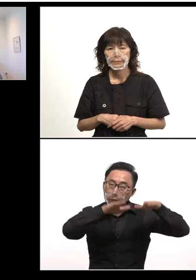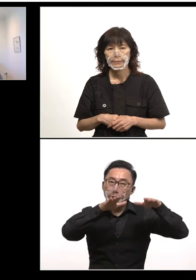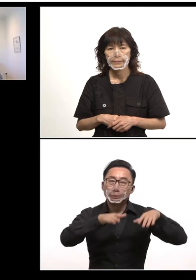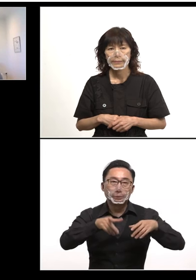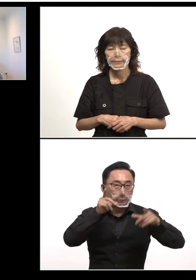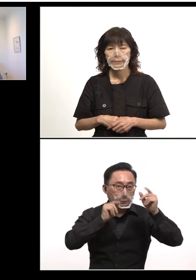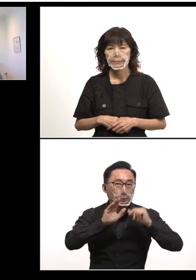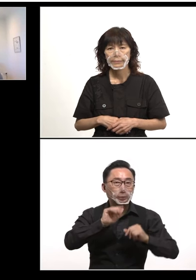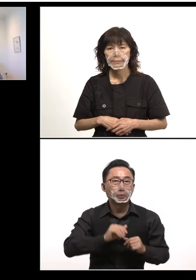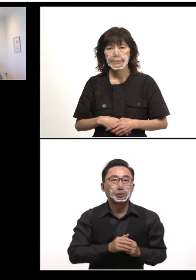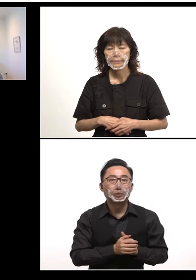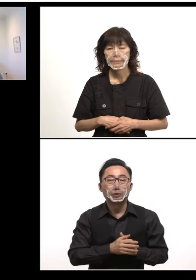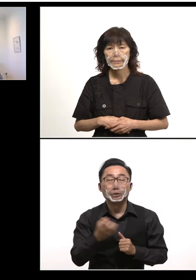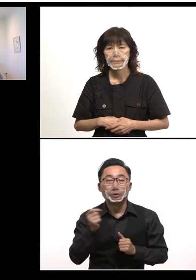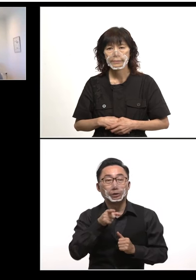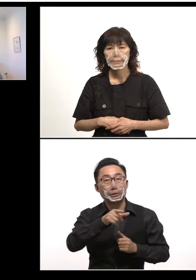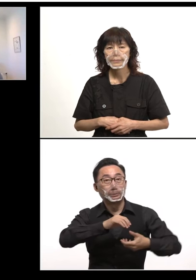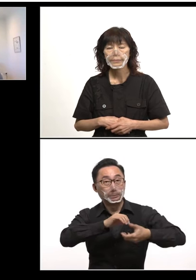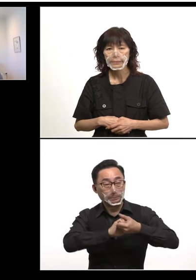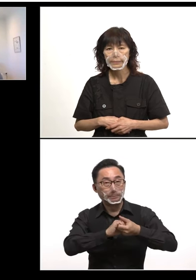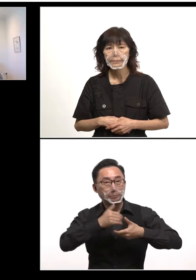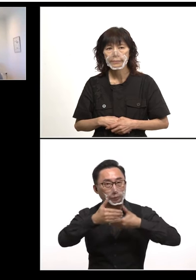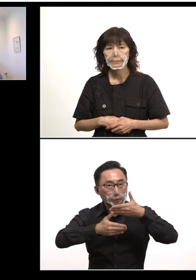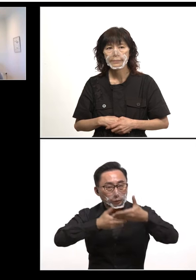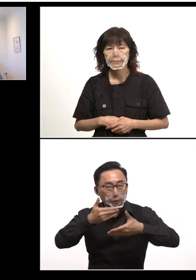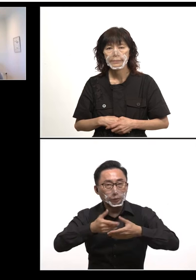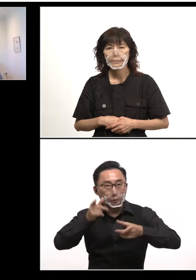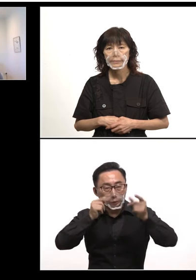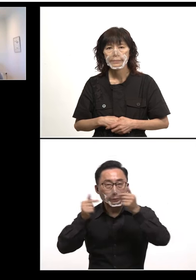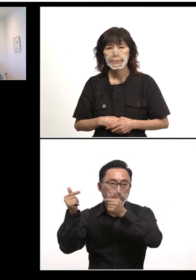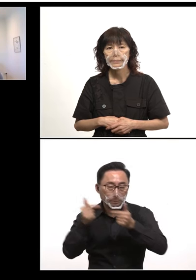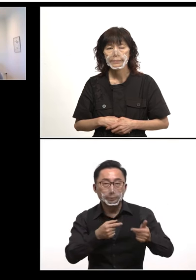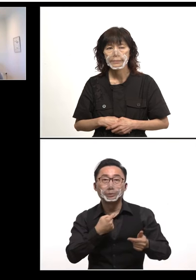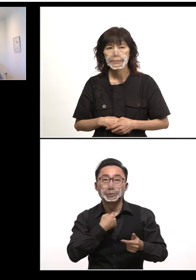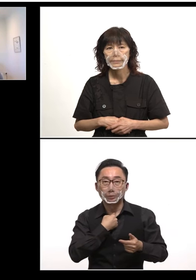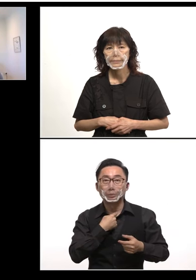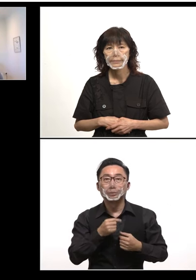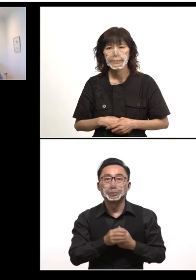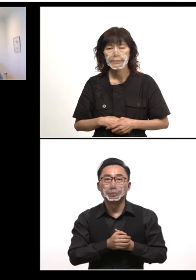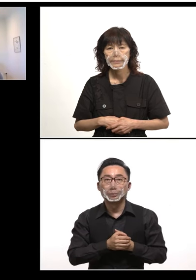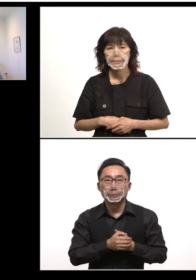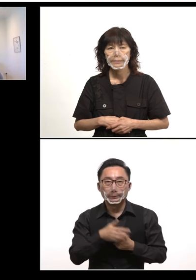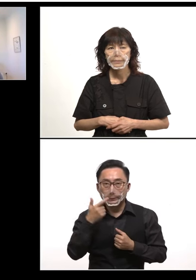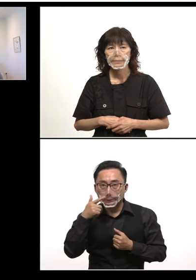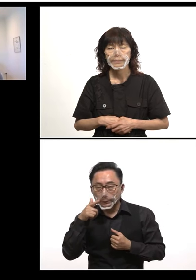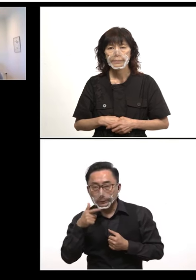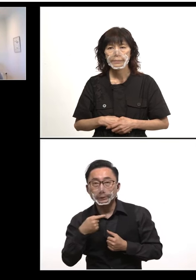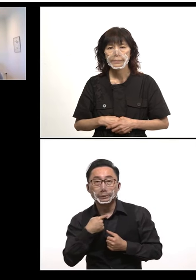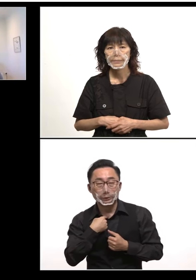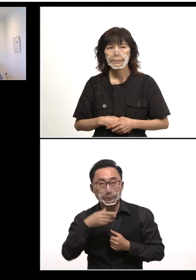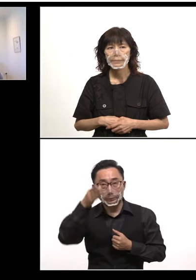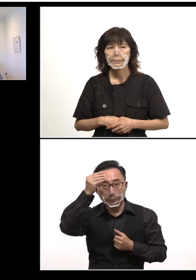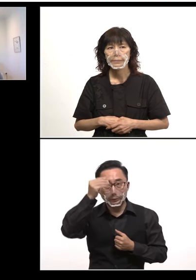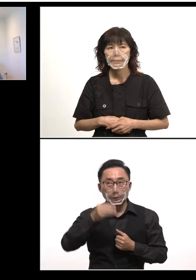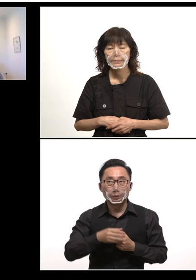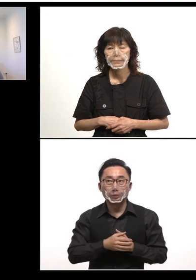do that, they can go from the, I guess you can say, the opening or